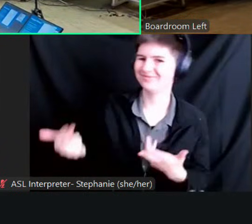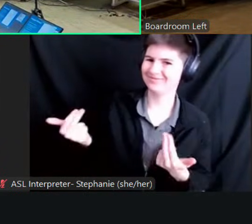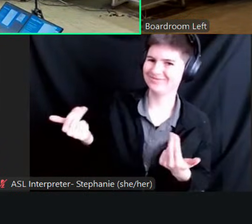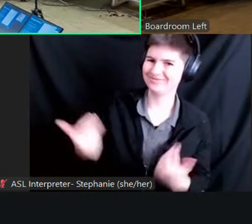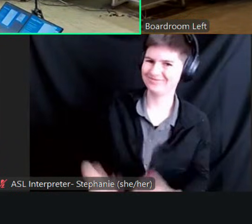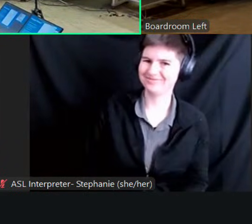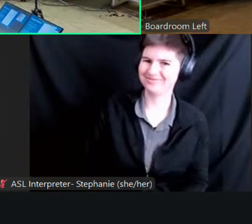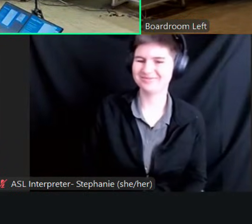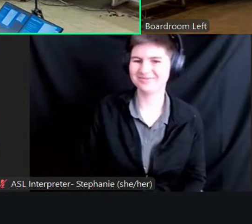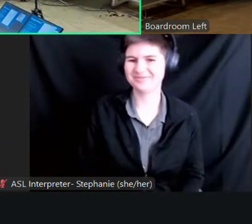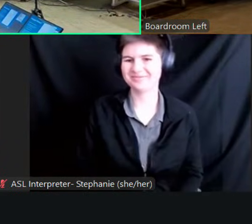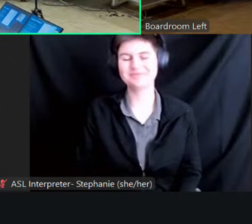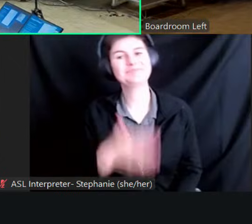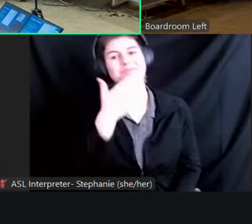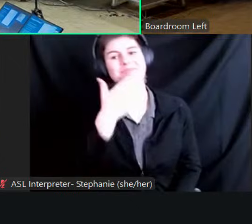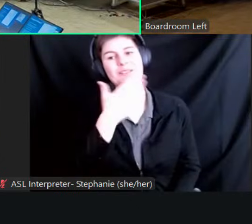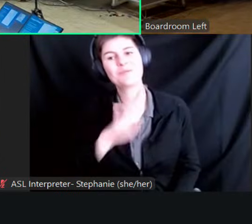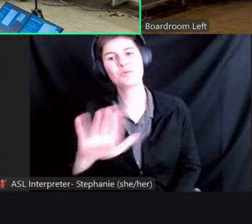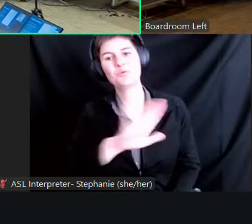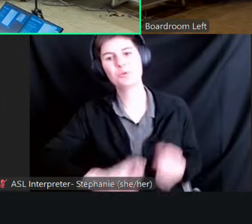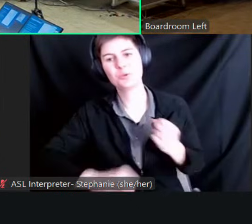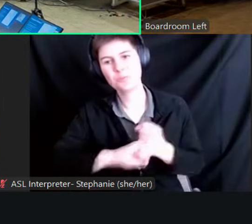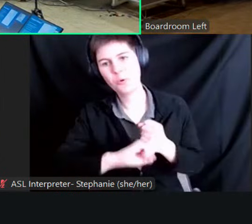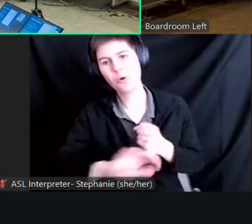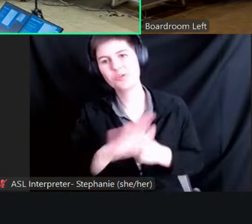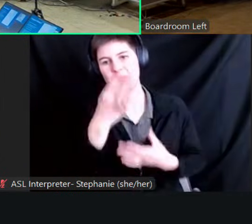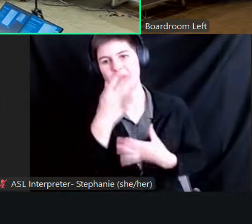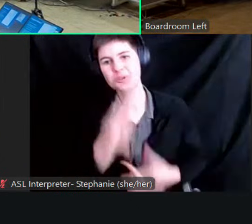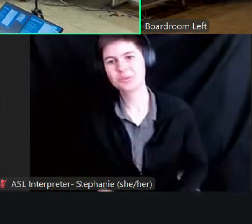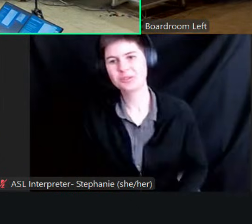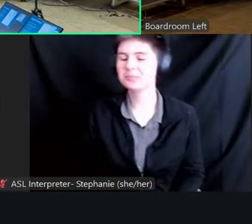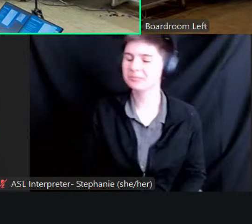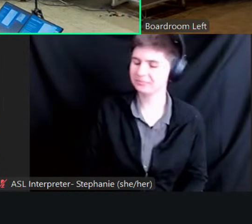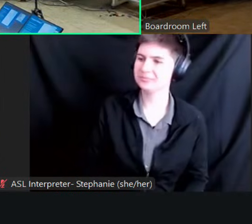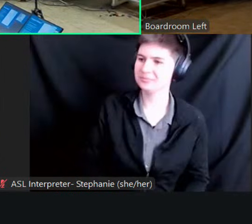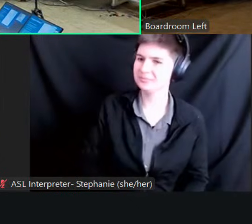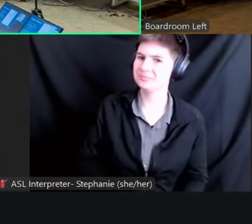I appreciate you guys' support and interest as well. Holidays.